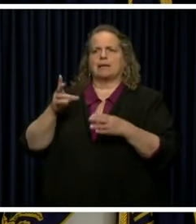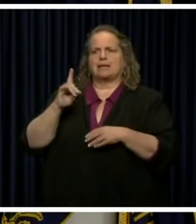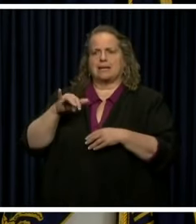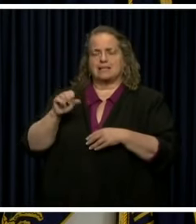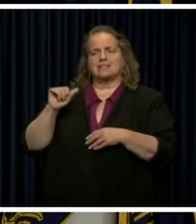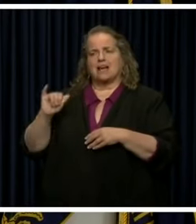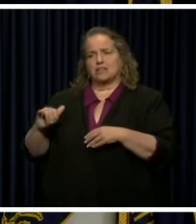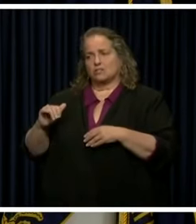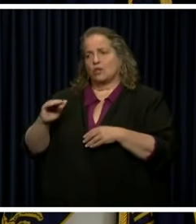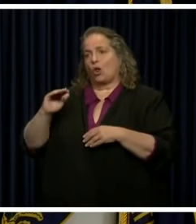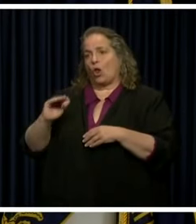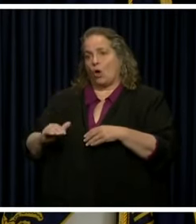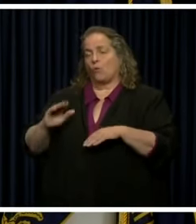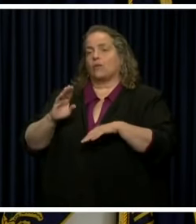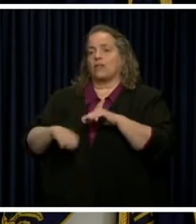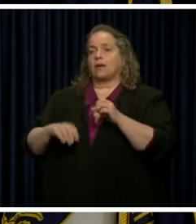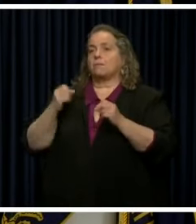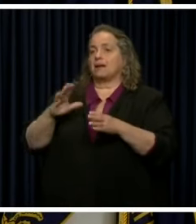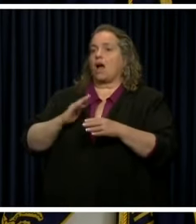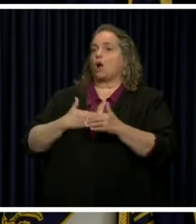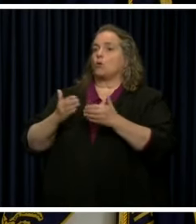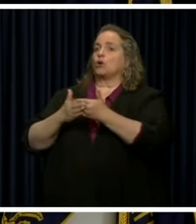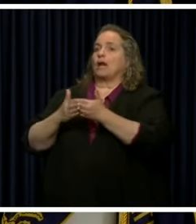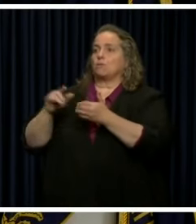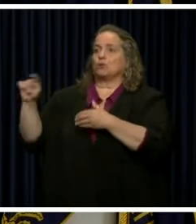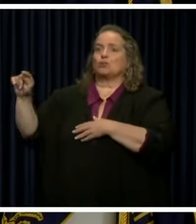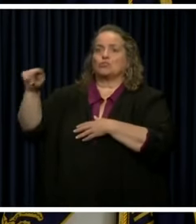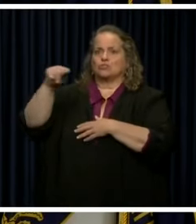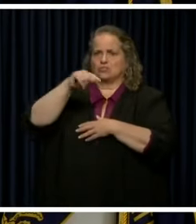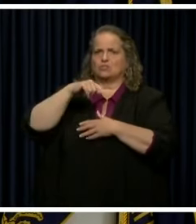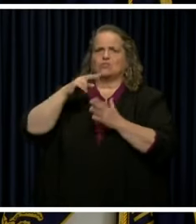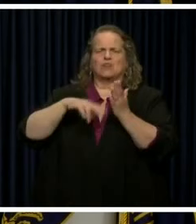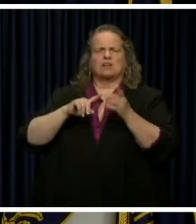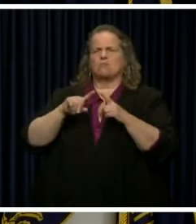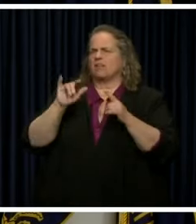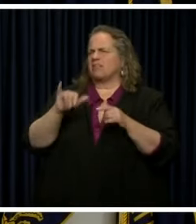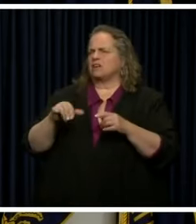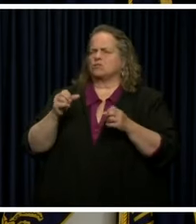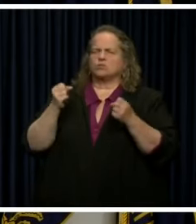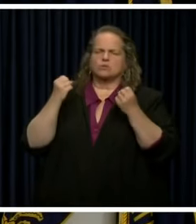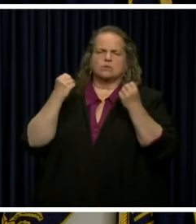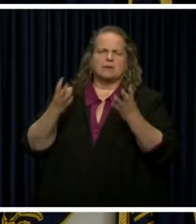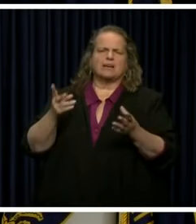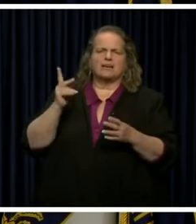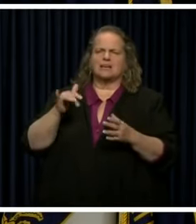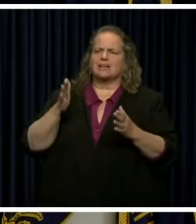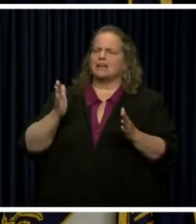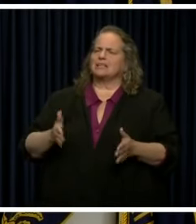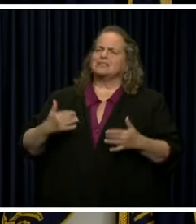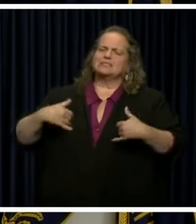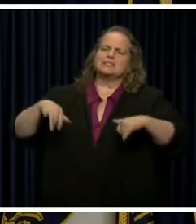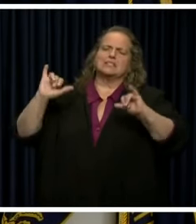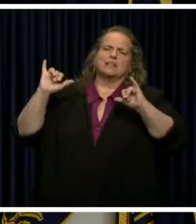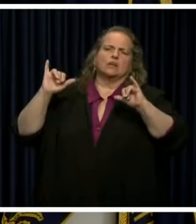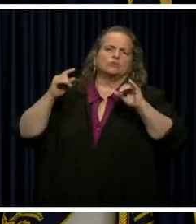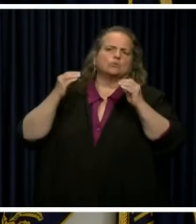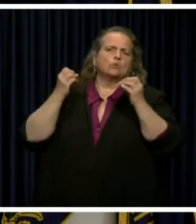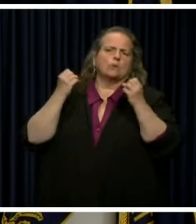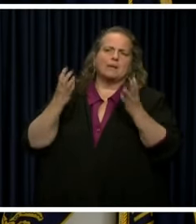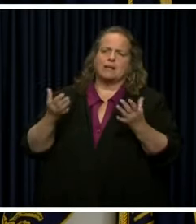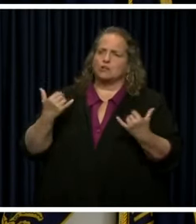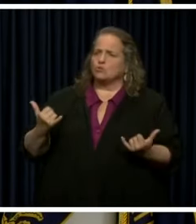than many of our neighbors read off on a given day, that is far too many Kentuckians to lose today or any